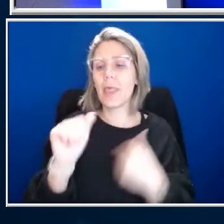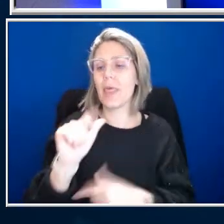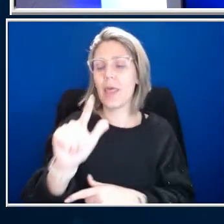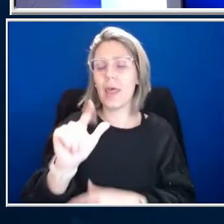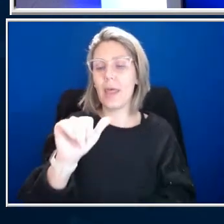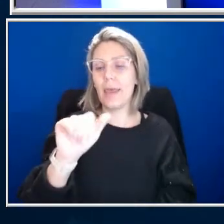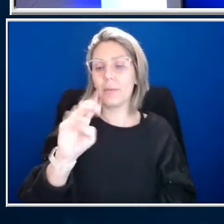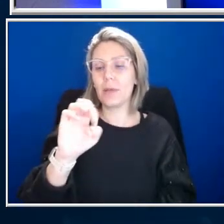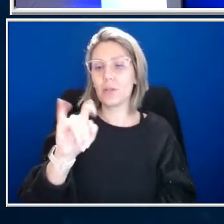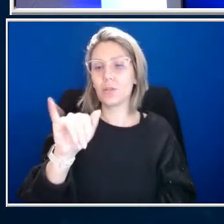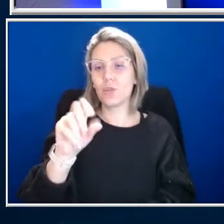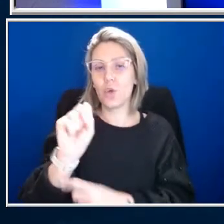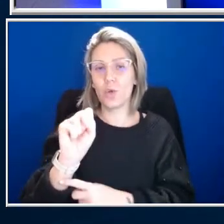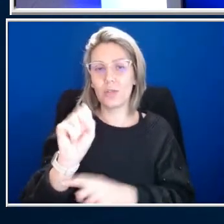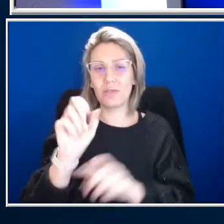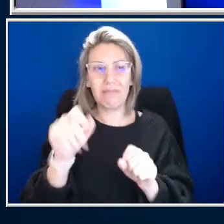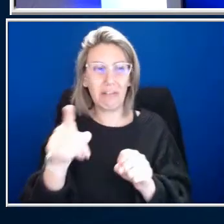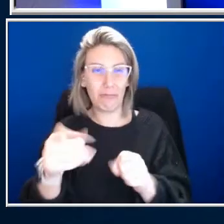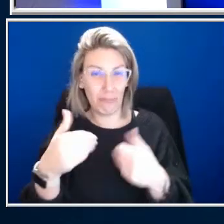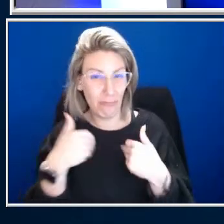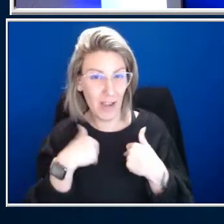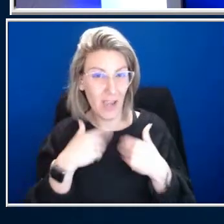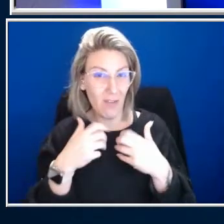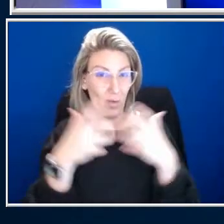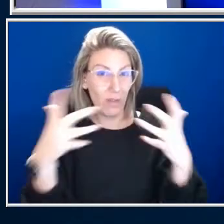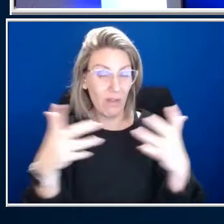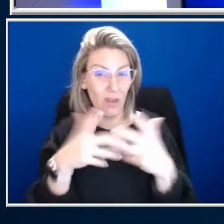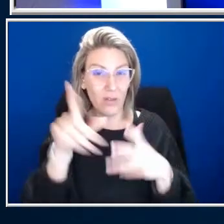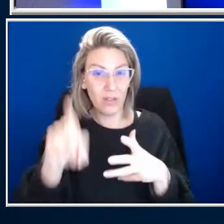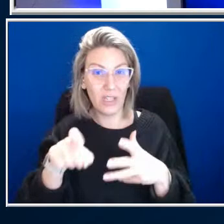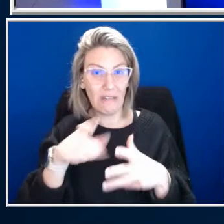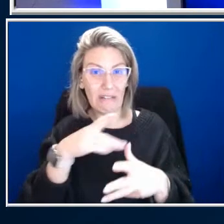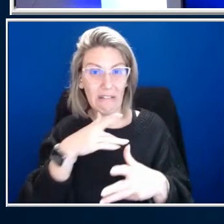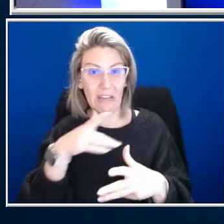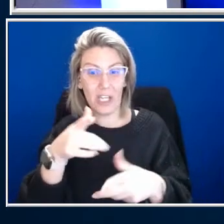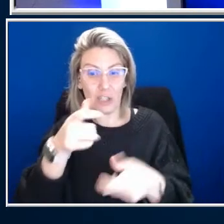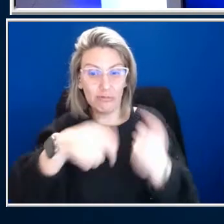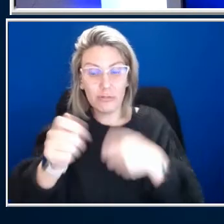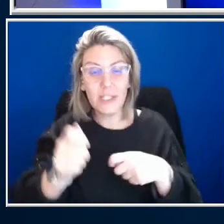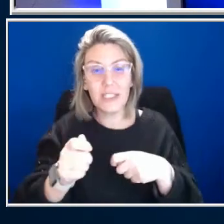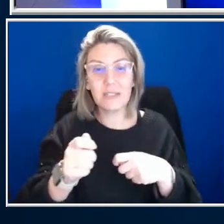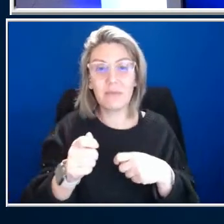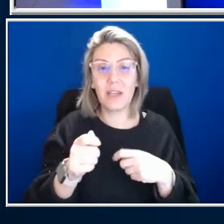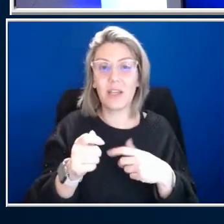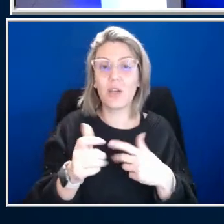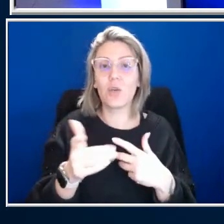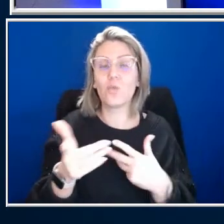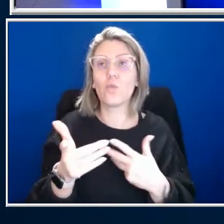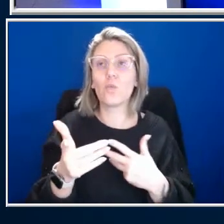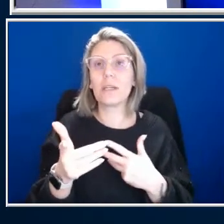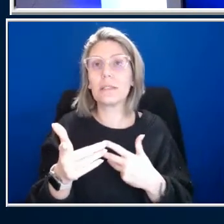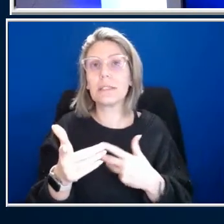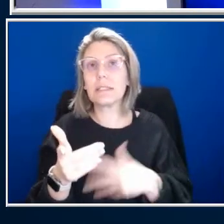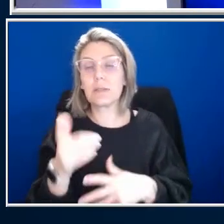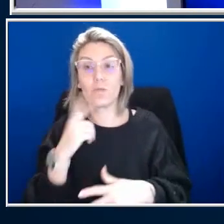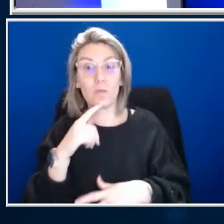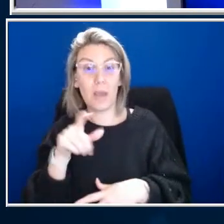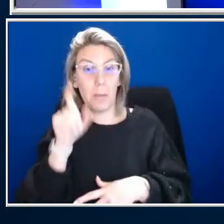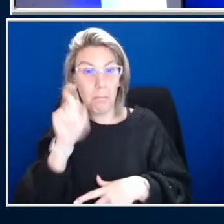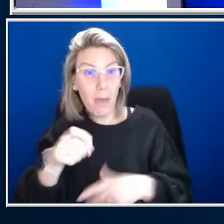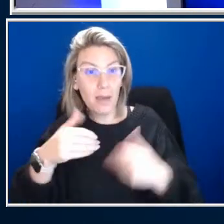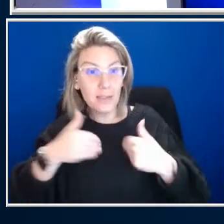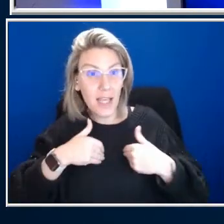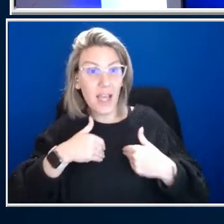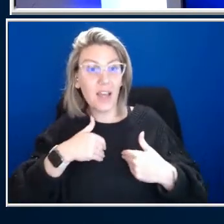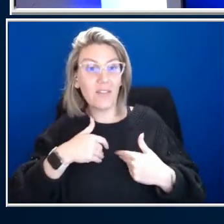a transplant? So like in Gene's case, perhaps, was a transplant inevitable for him? So,